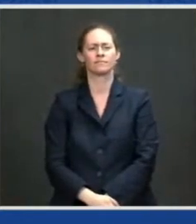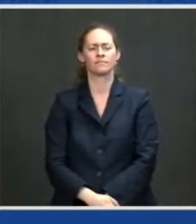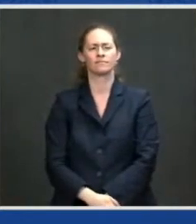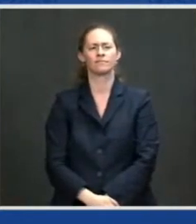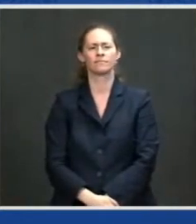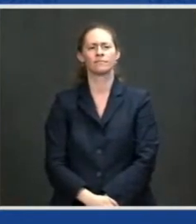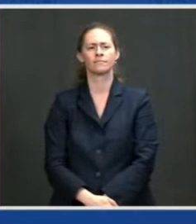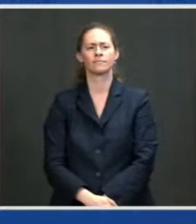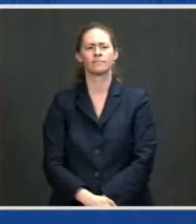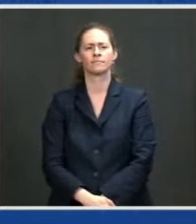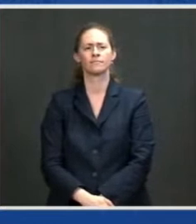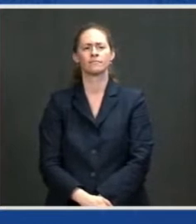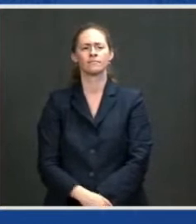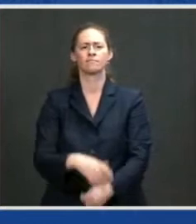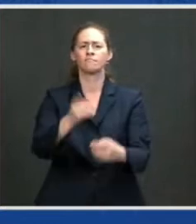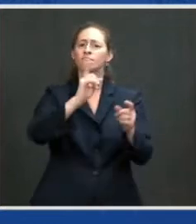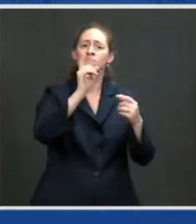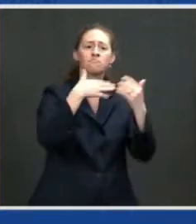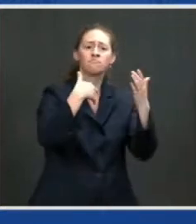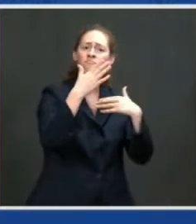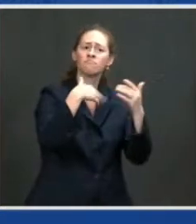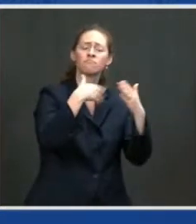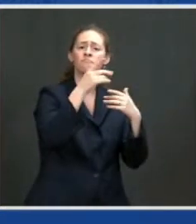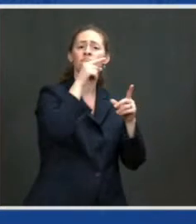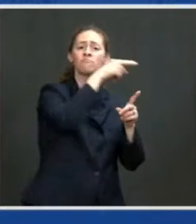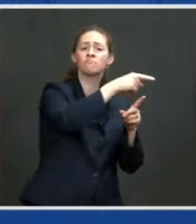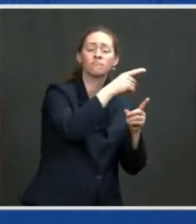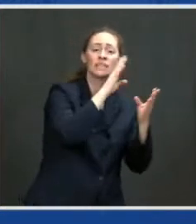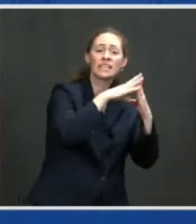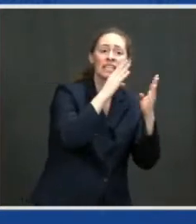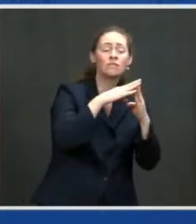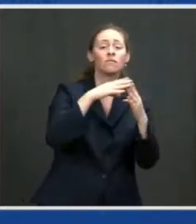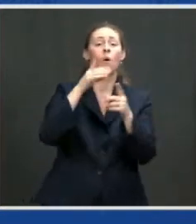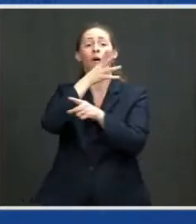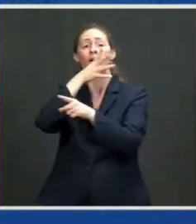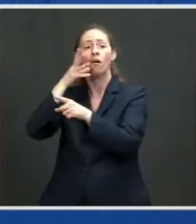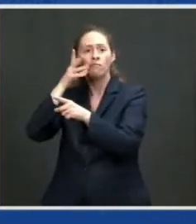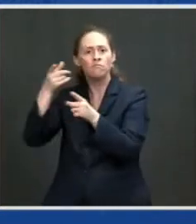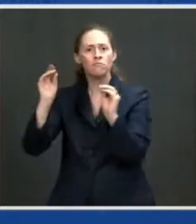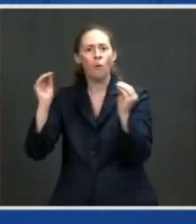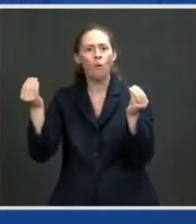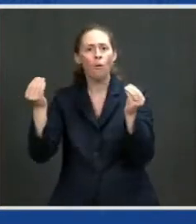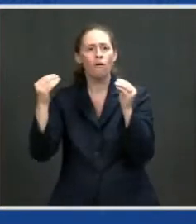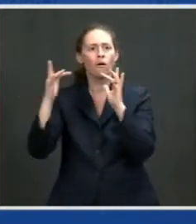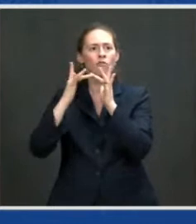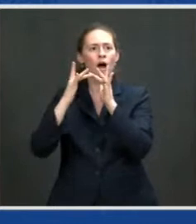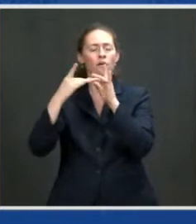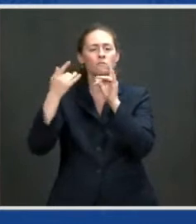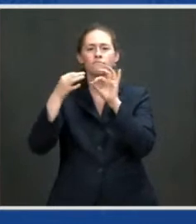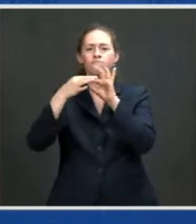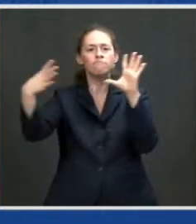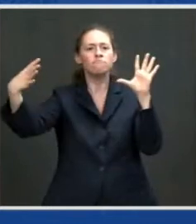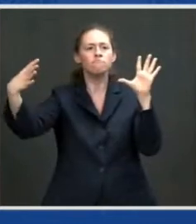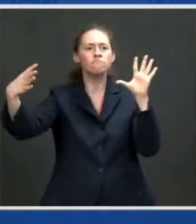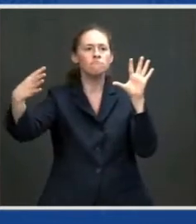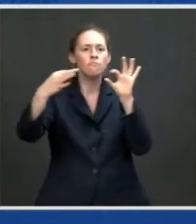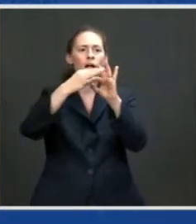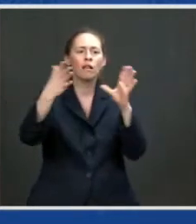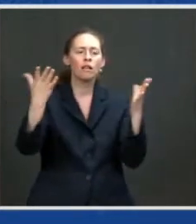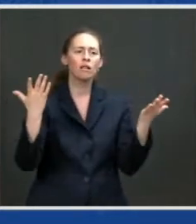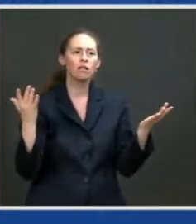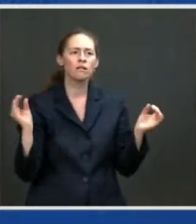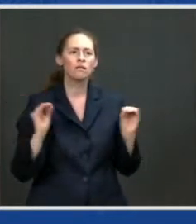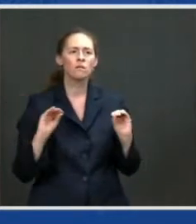cities and in rural areas that had no internet connection. It's estimated that some of those kids are going to be pushed, although it's only been 1